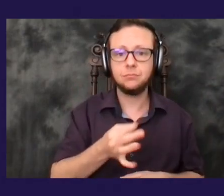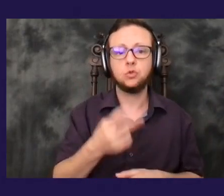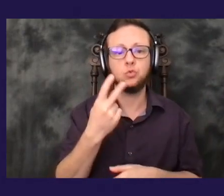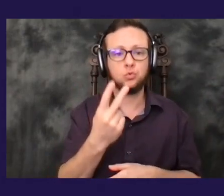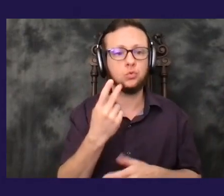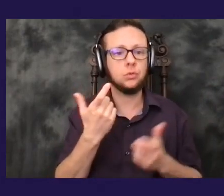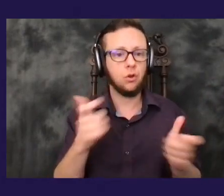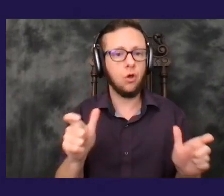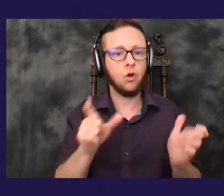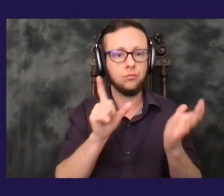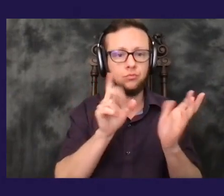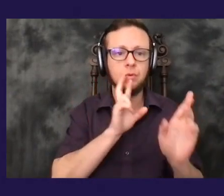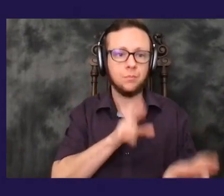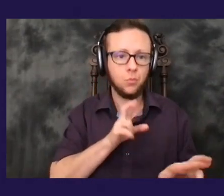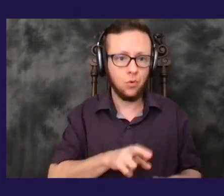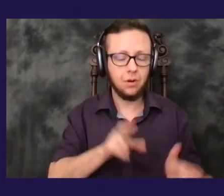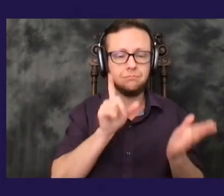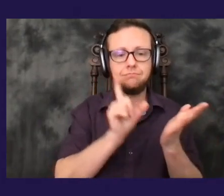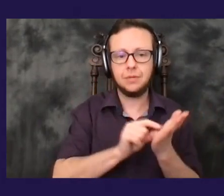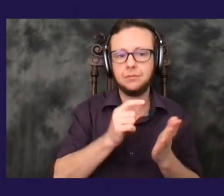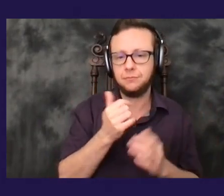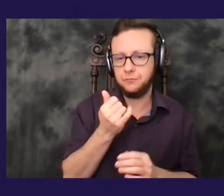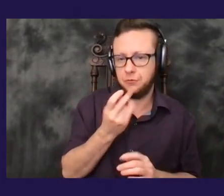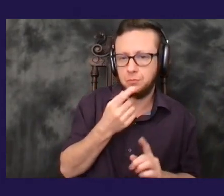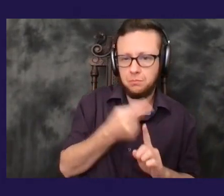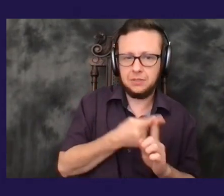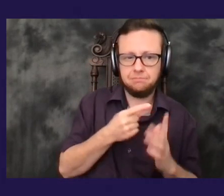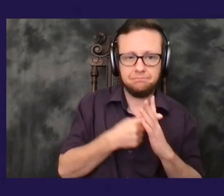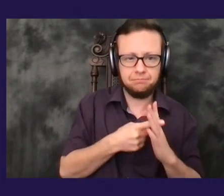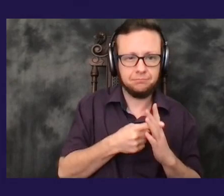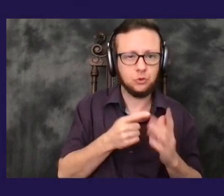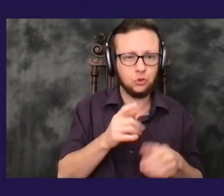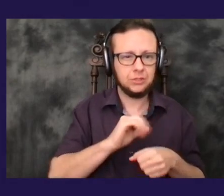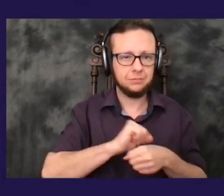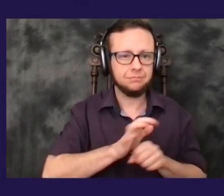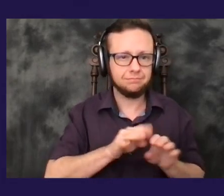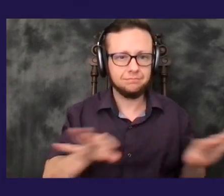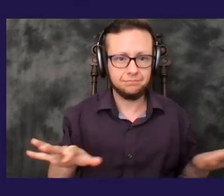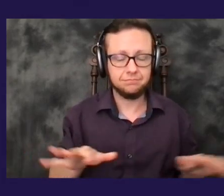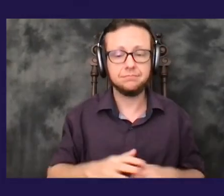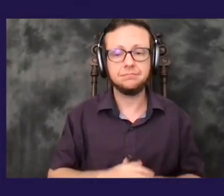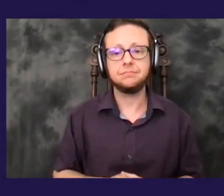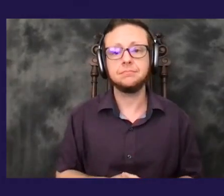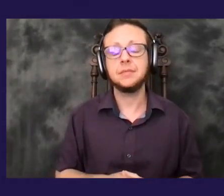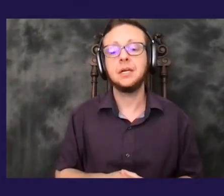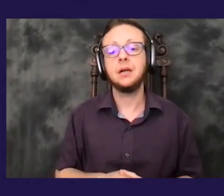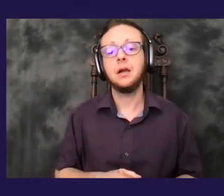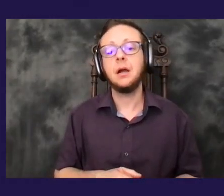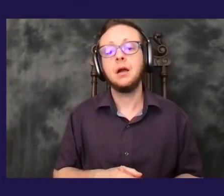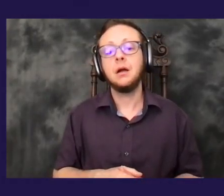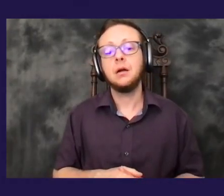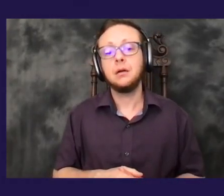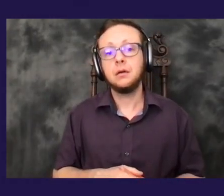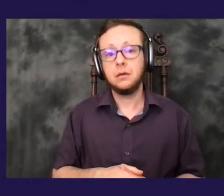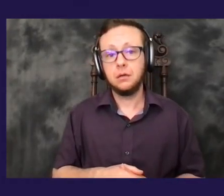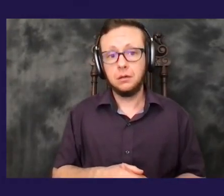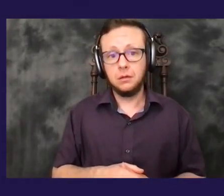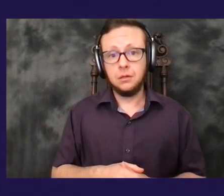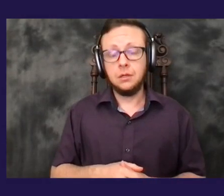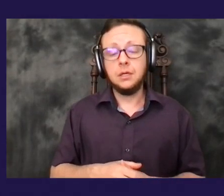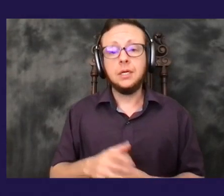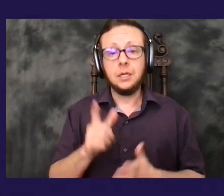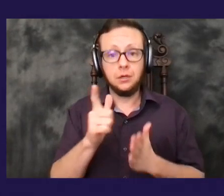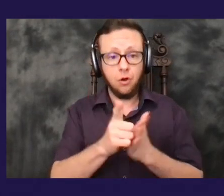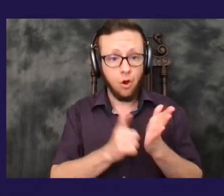the first few months of the pandemic. Next slide, please. In the event, though, the use of law during COVID